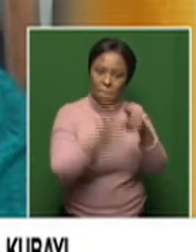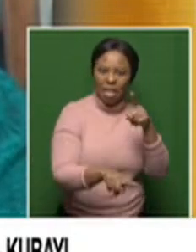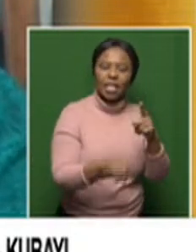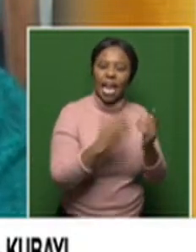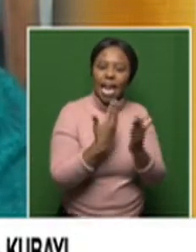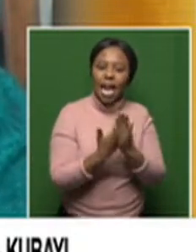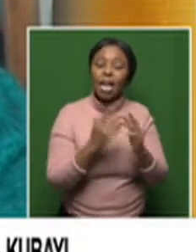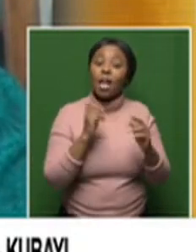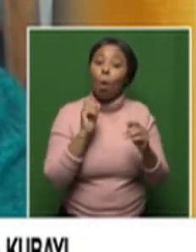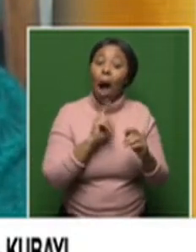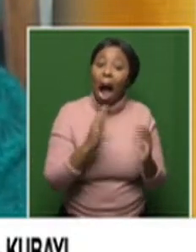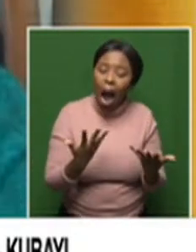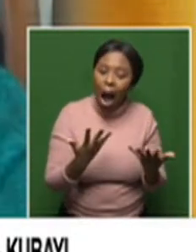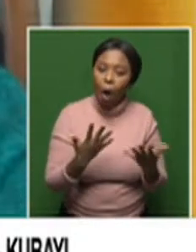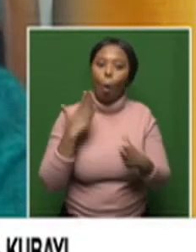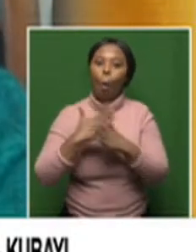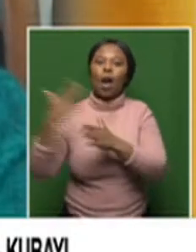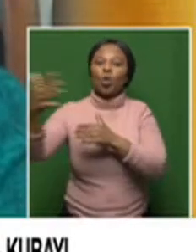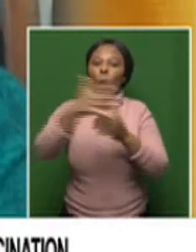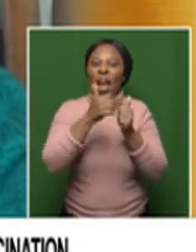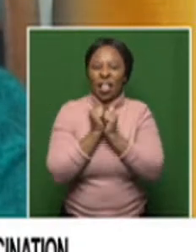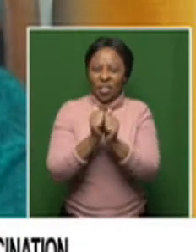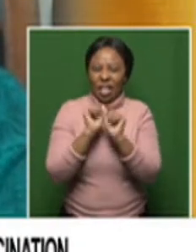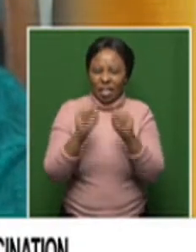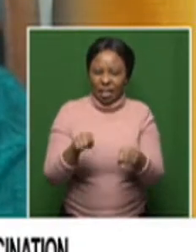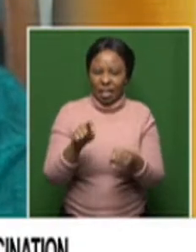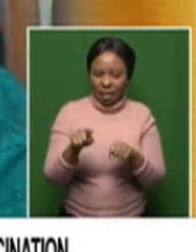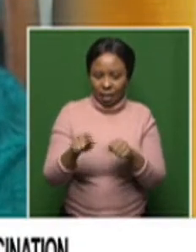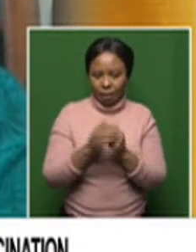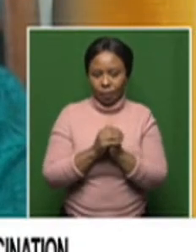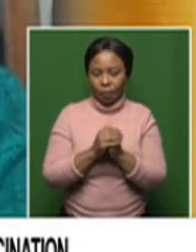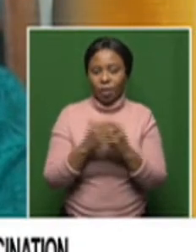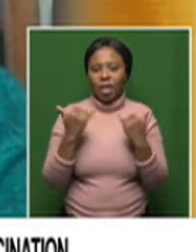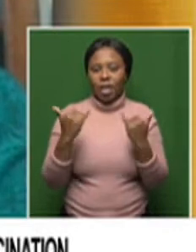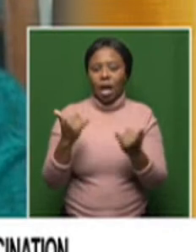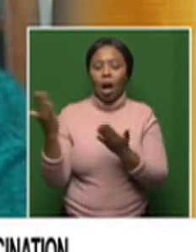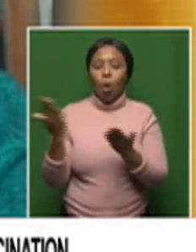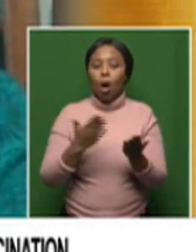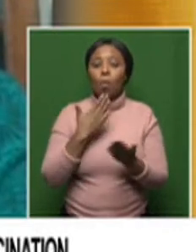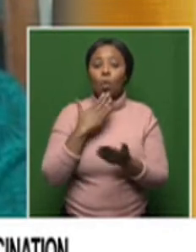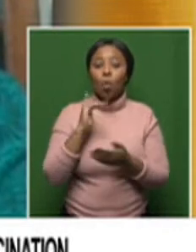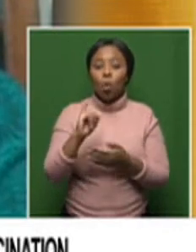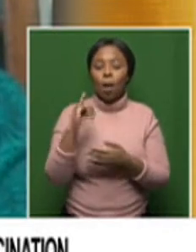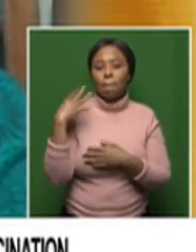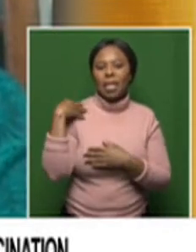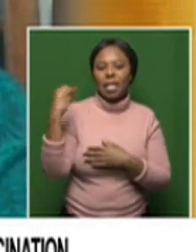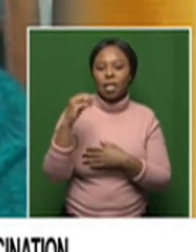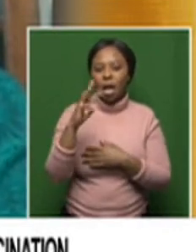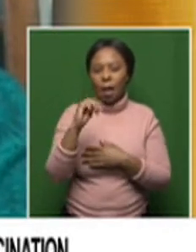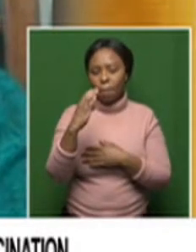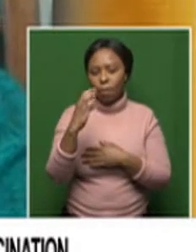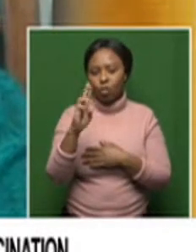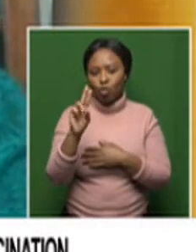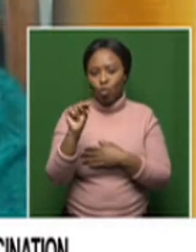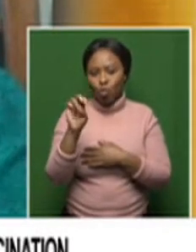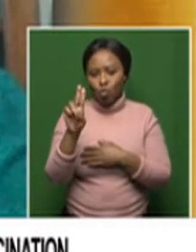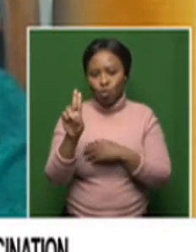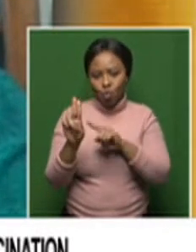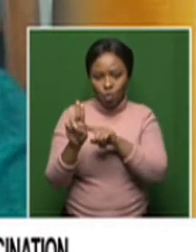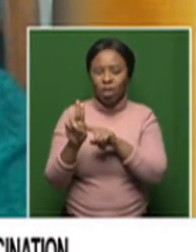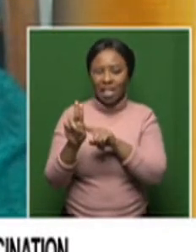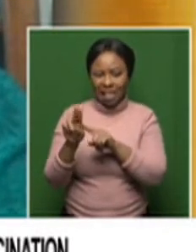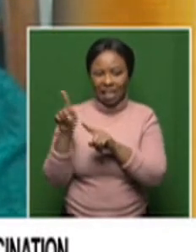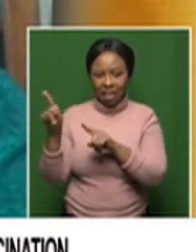together. Ladies and gentlemen, I welcome now Minister Mchunu, who is going to take us through and deliver